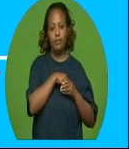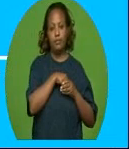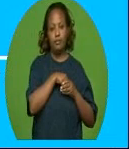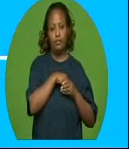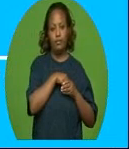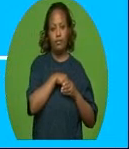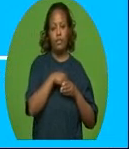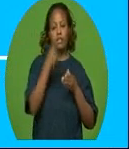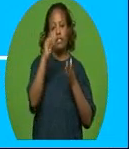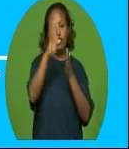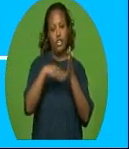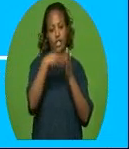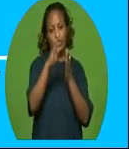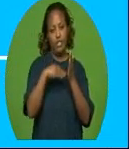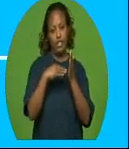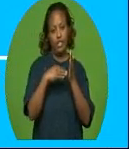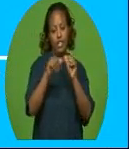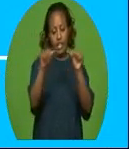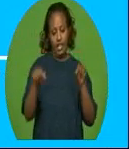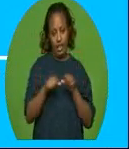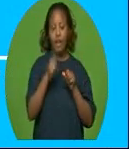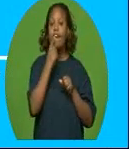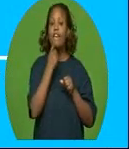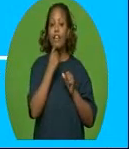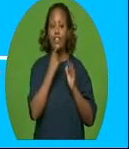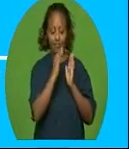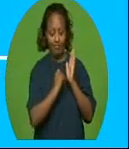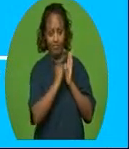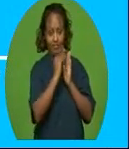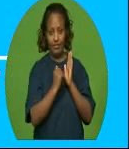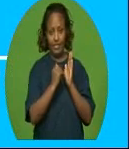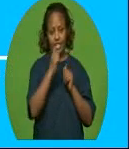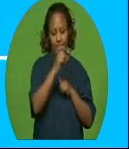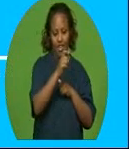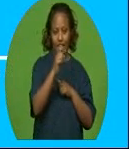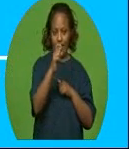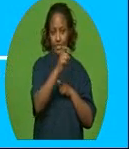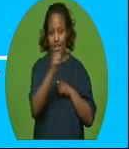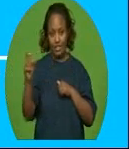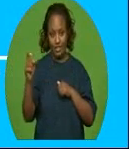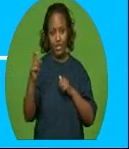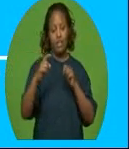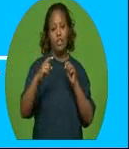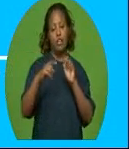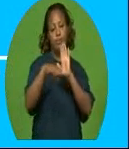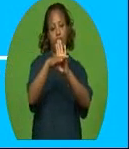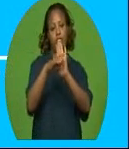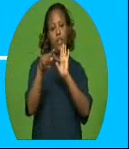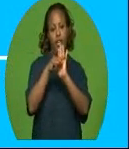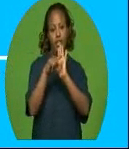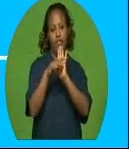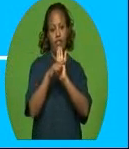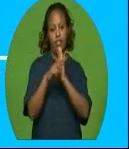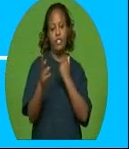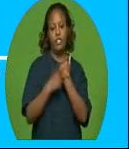income. The shaded area in a red color below the x-axis